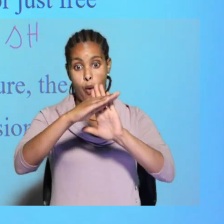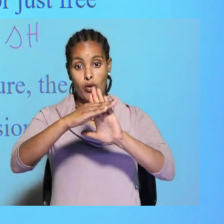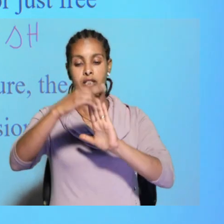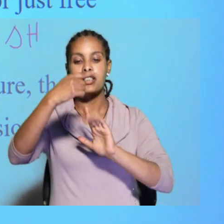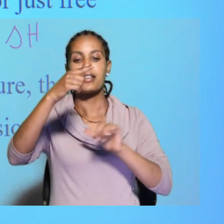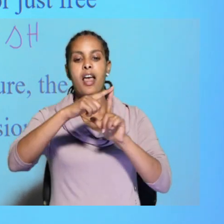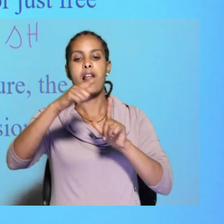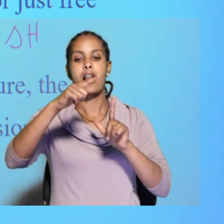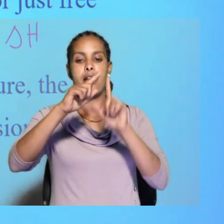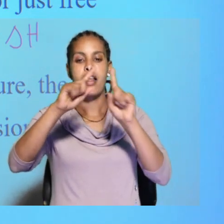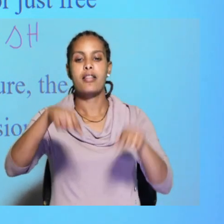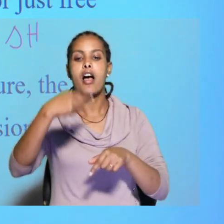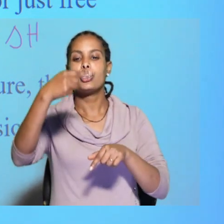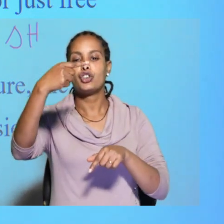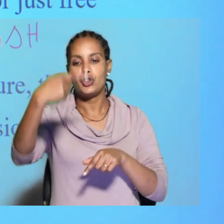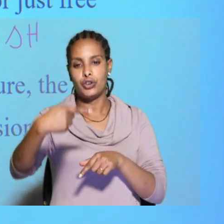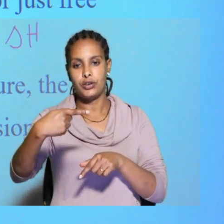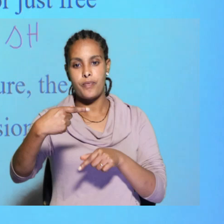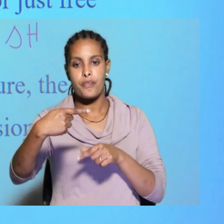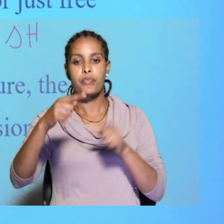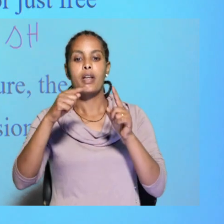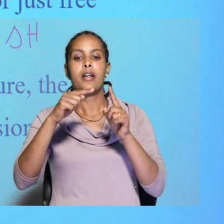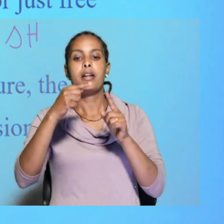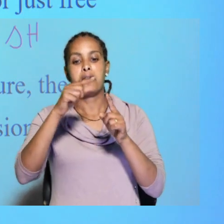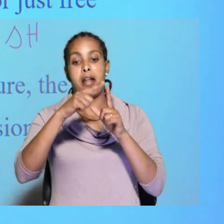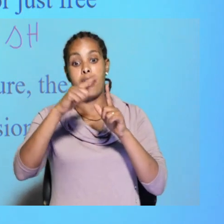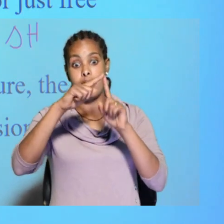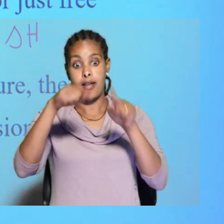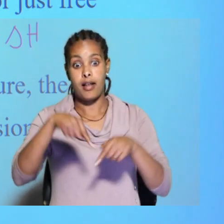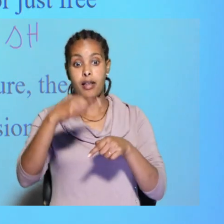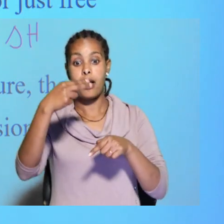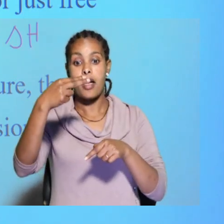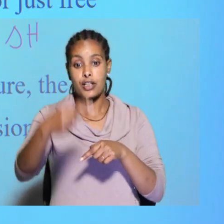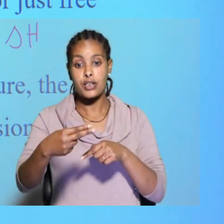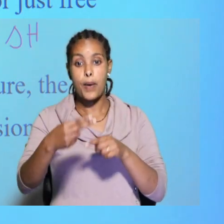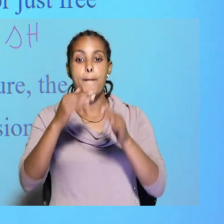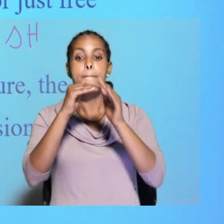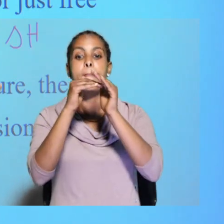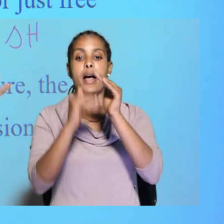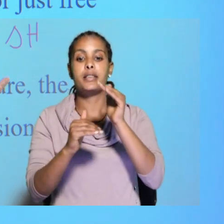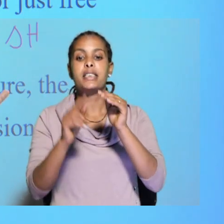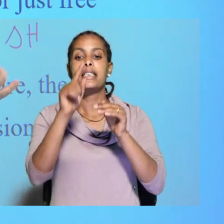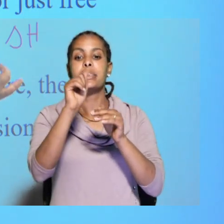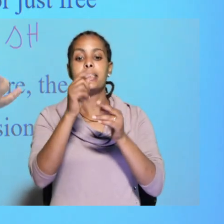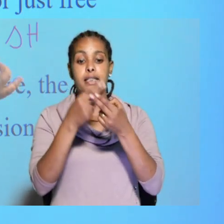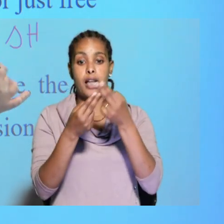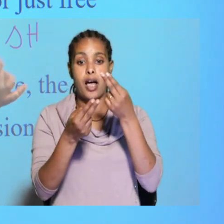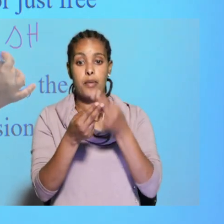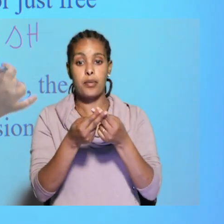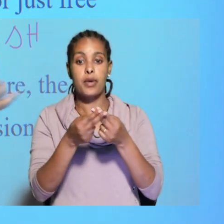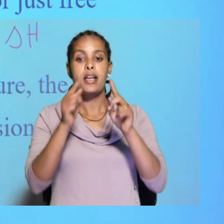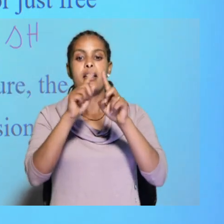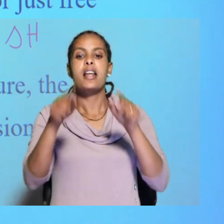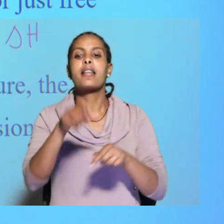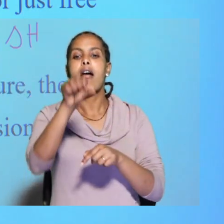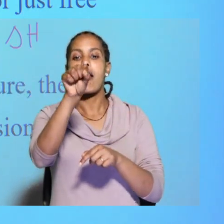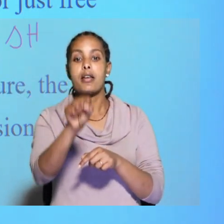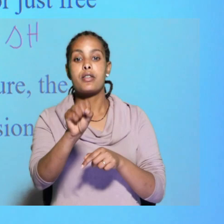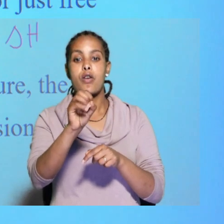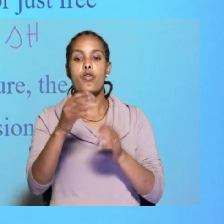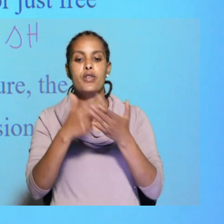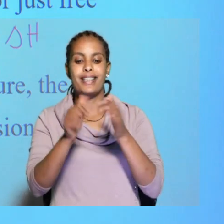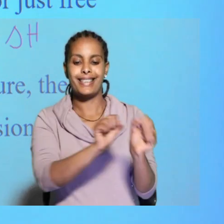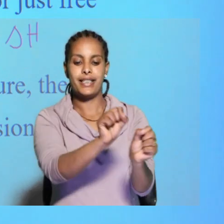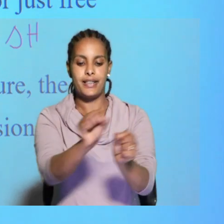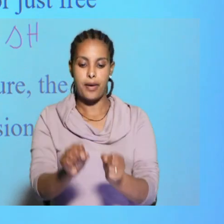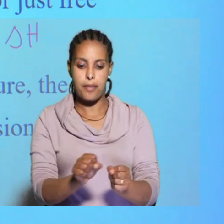G. Delta G equal delta H minus T times delta S of the